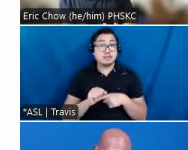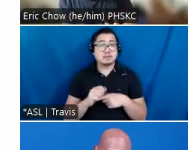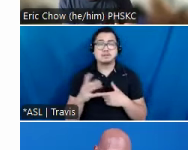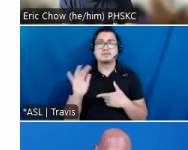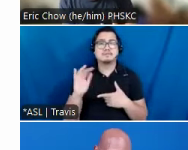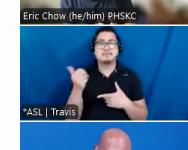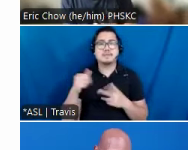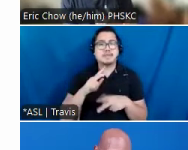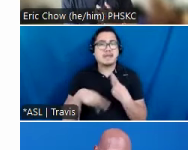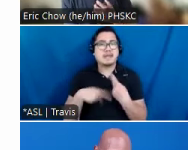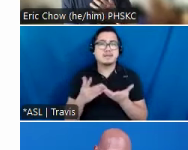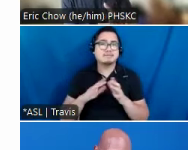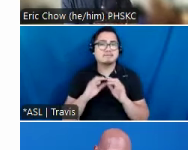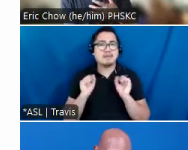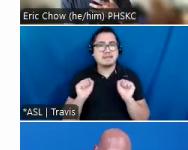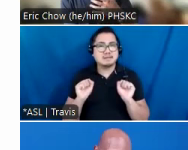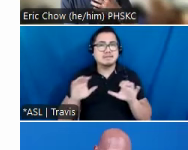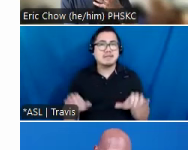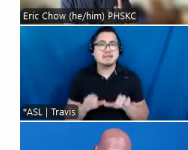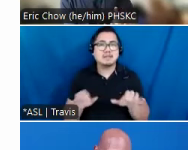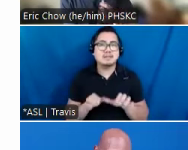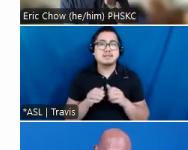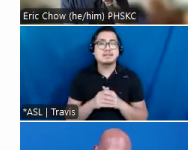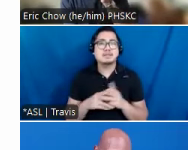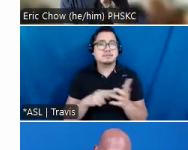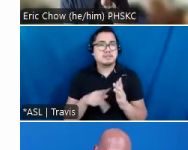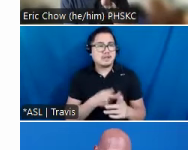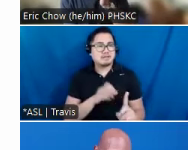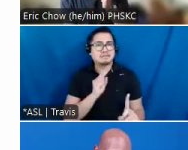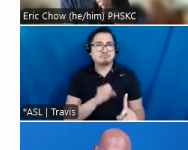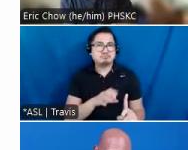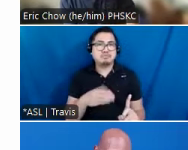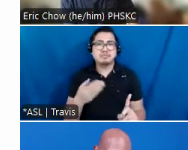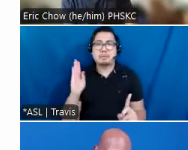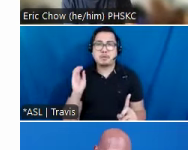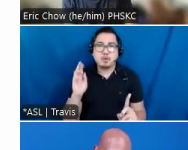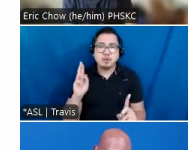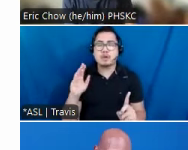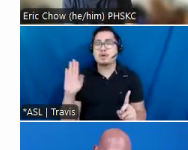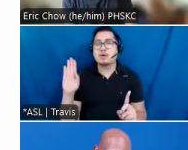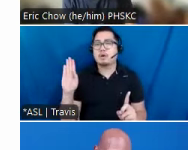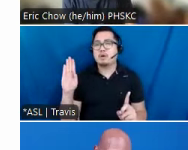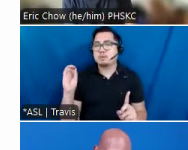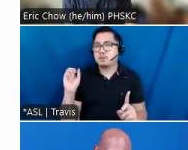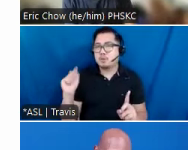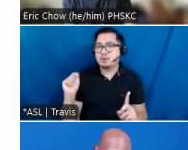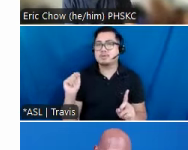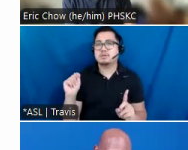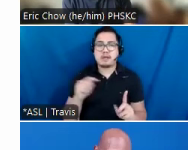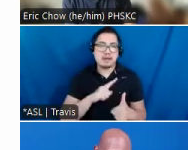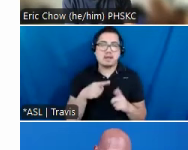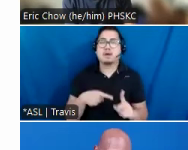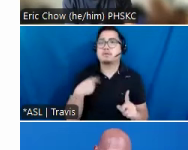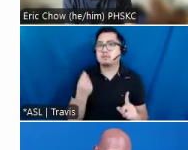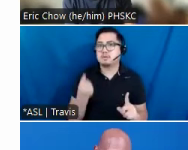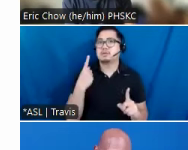type of exercise, you have to kind of provide it kind of a boost over time so that it remembers how to